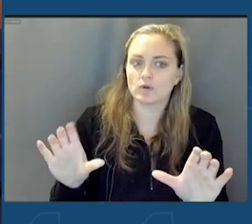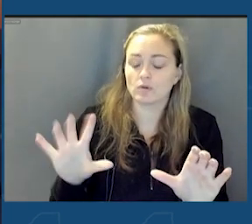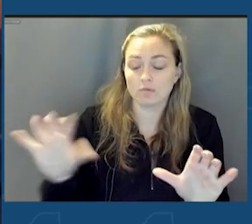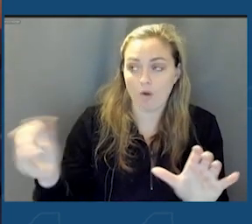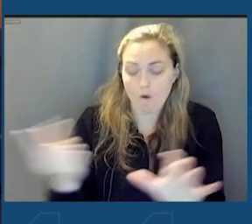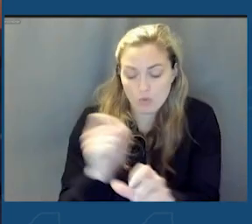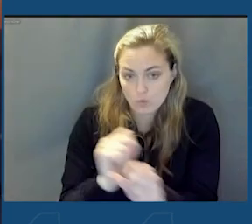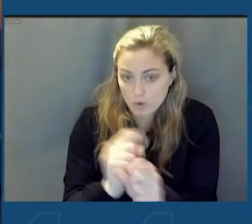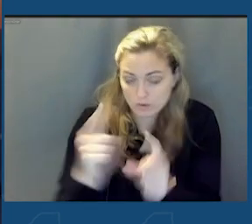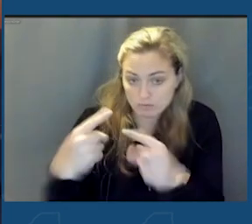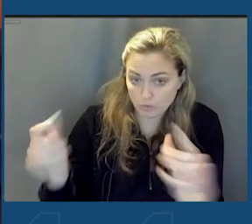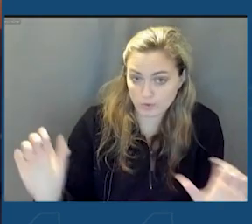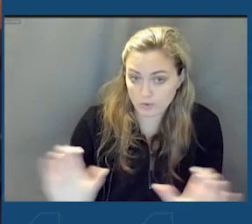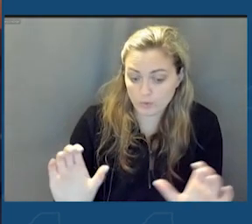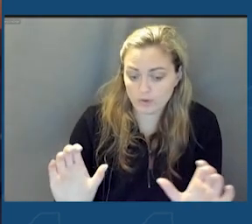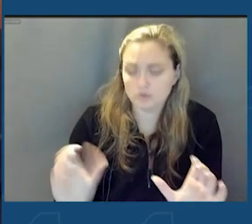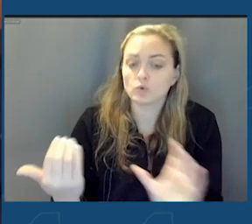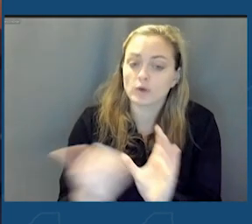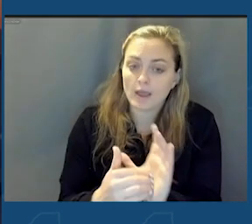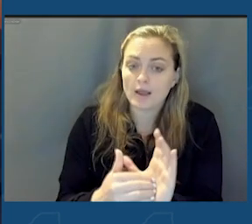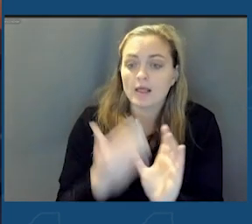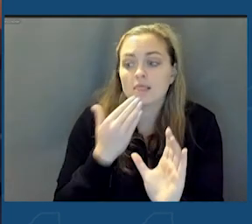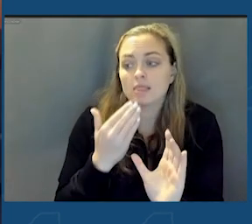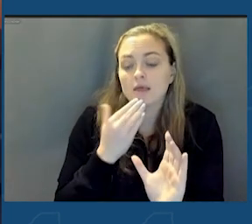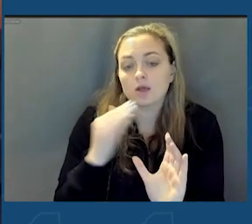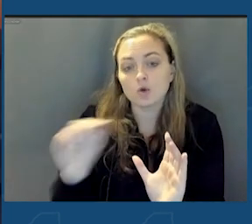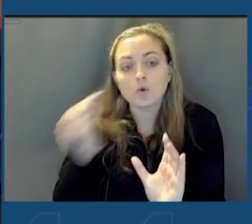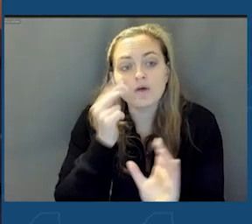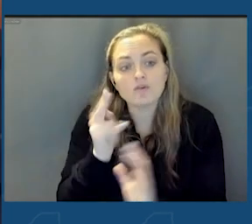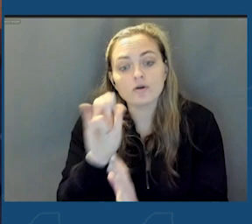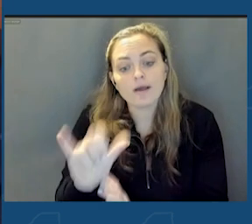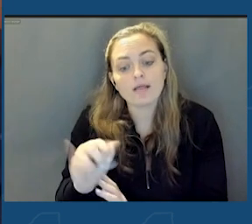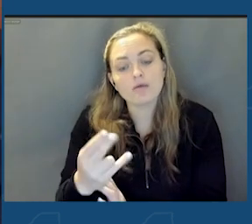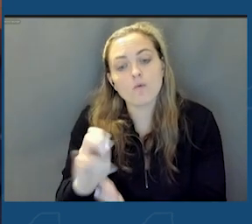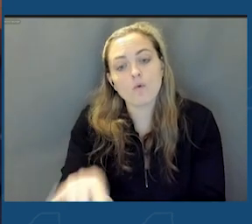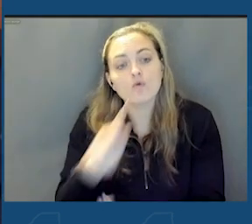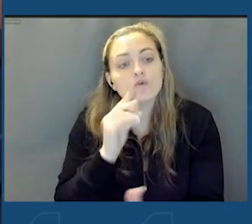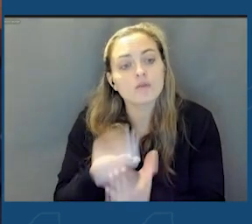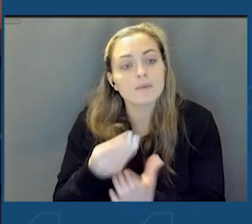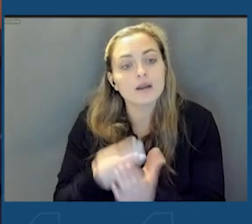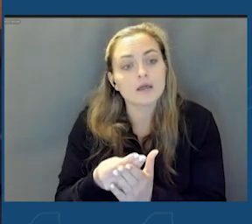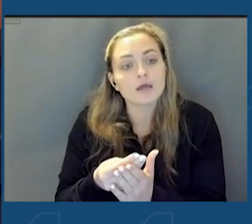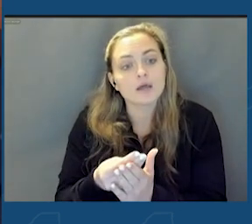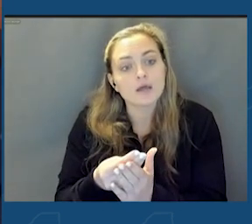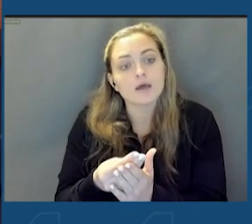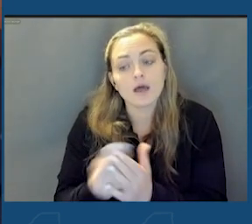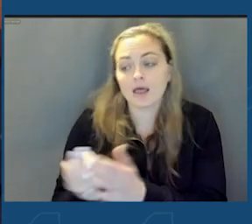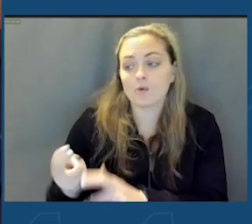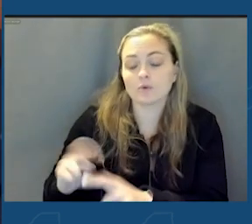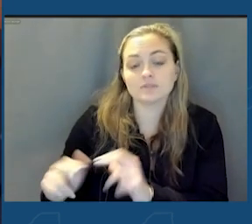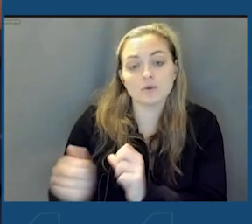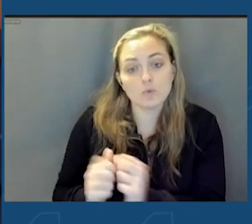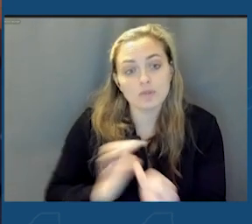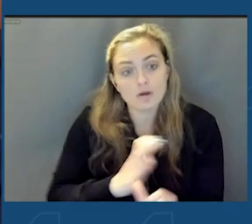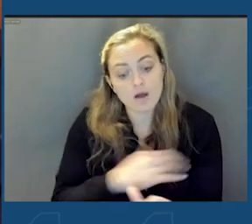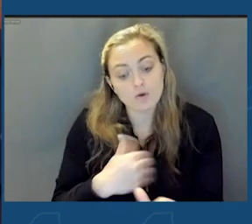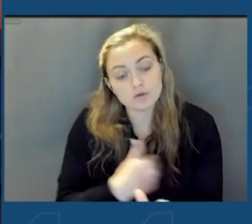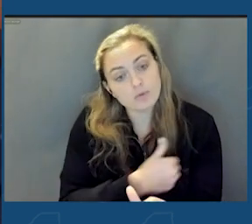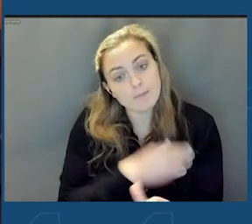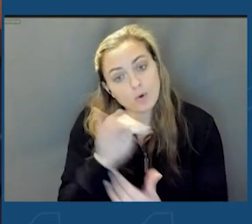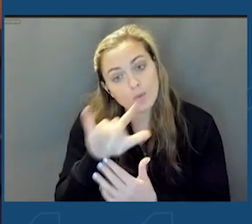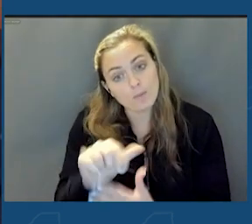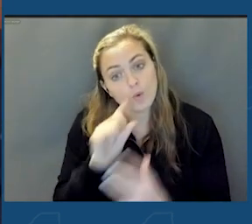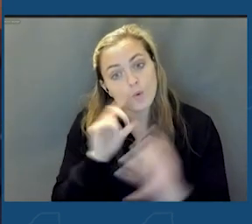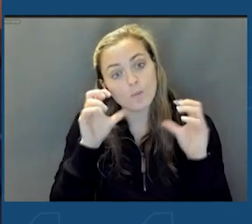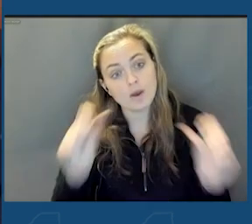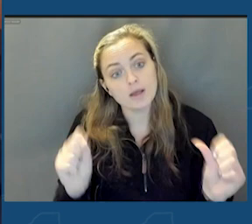doing. So I again want to thank Governor Kathy Hochul for this money, and I'm going to sit with the Congress member and the Borough President, and hopefully that we can